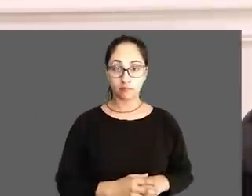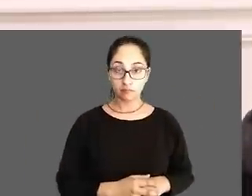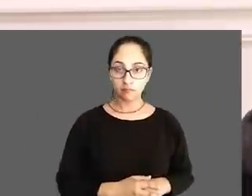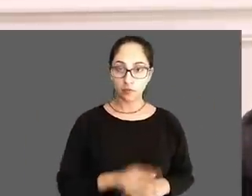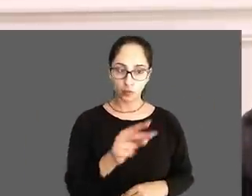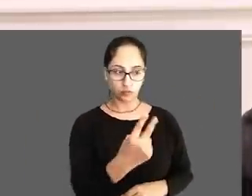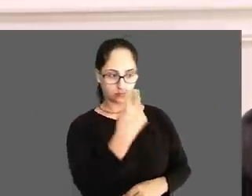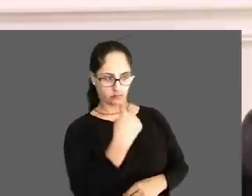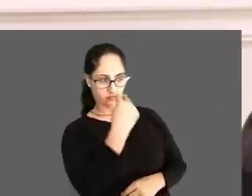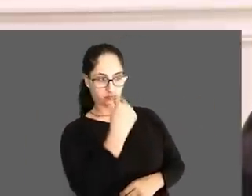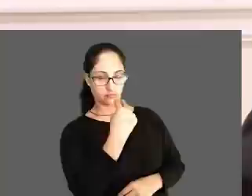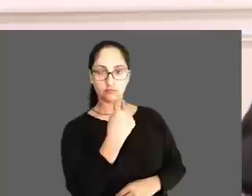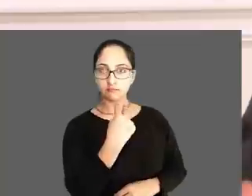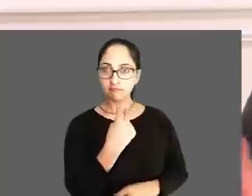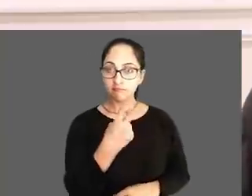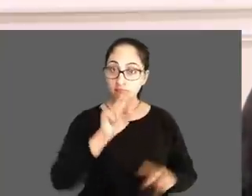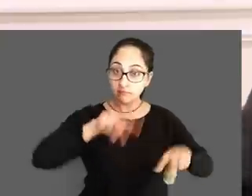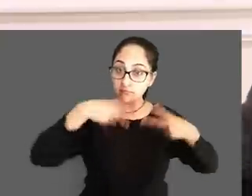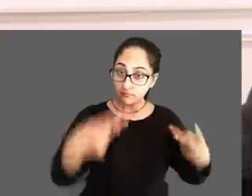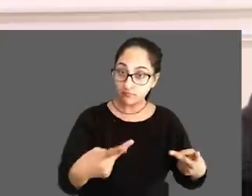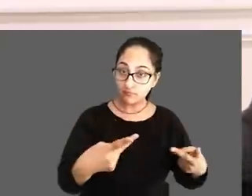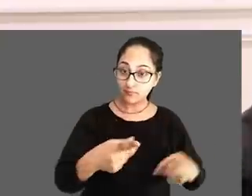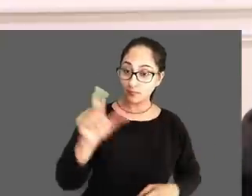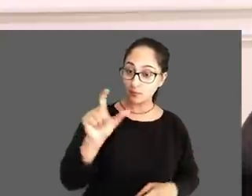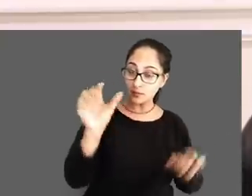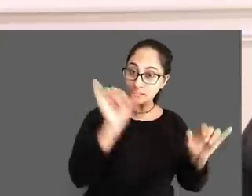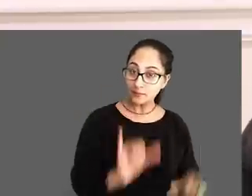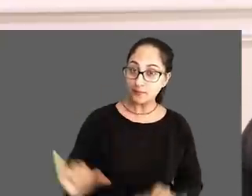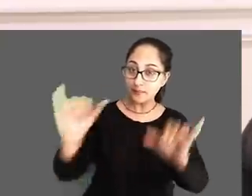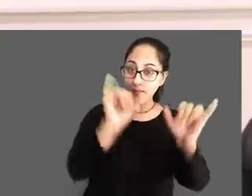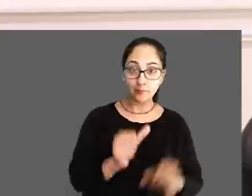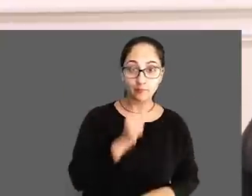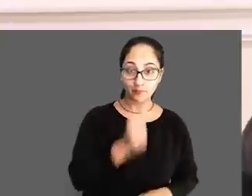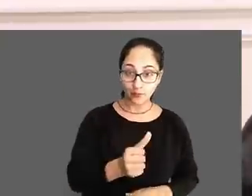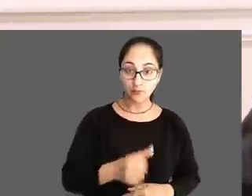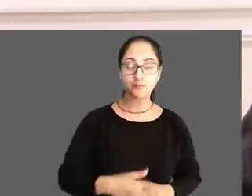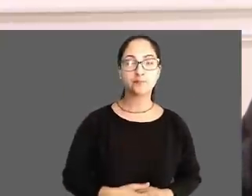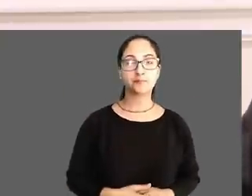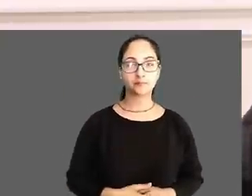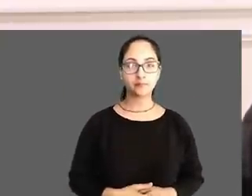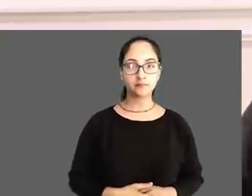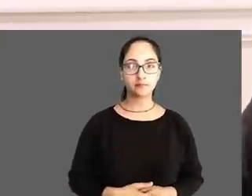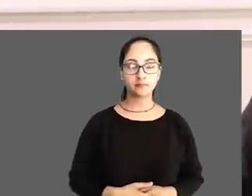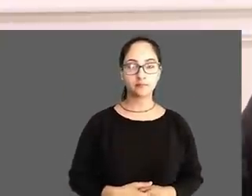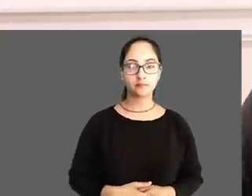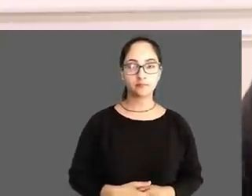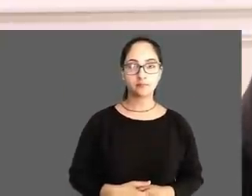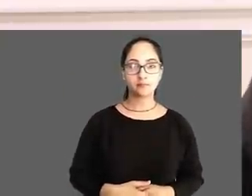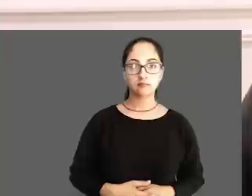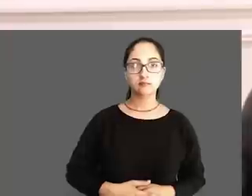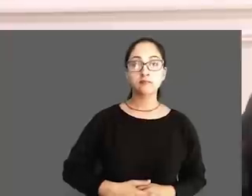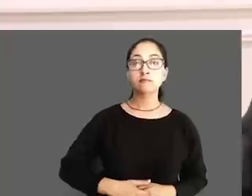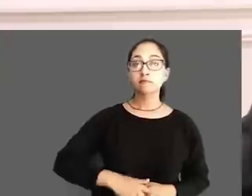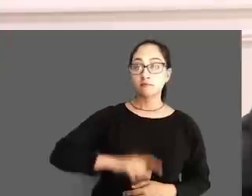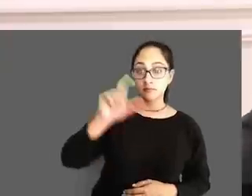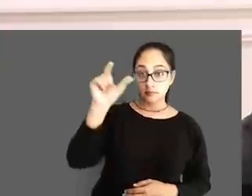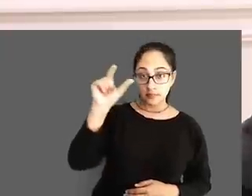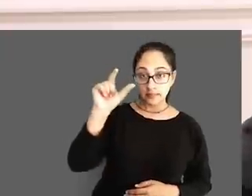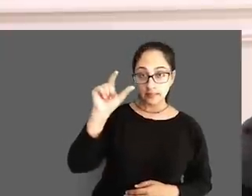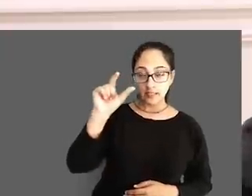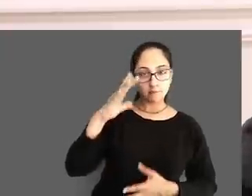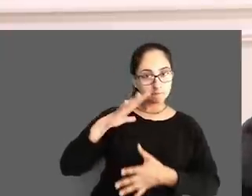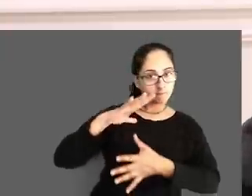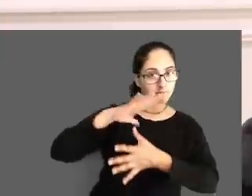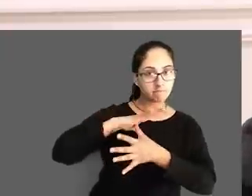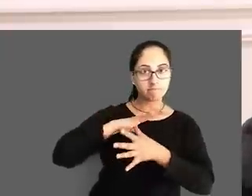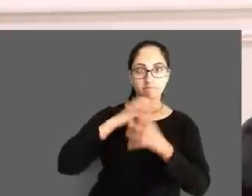Prophet Muhammad, may peace be upon him and his progeny, was delivering. Today, there's over 1.7 billion